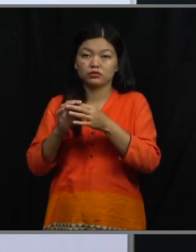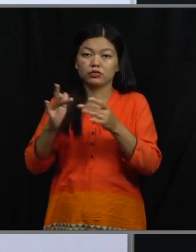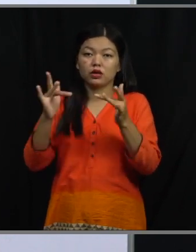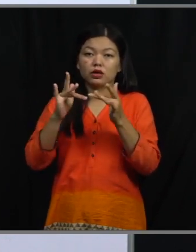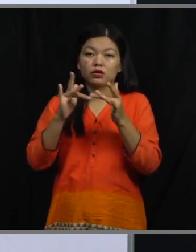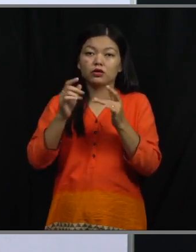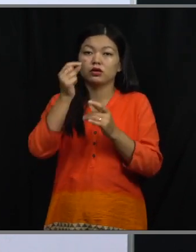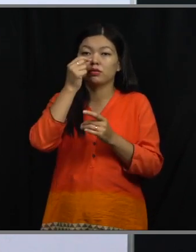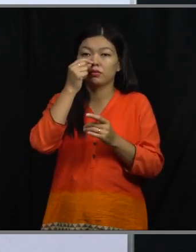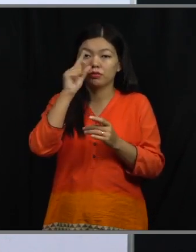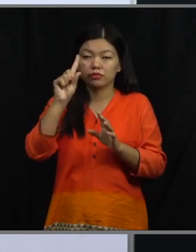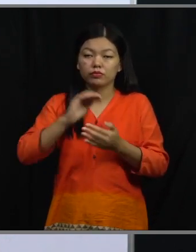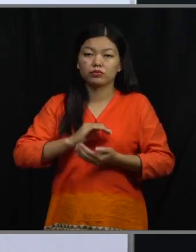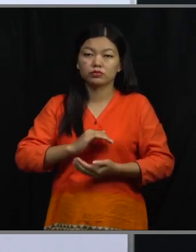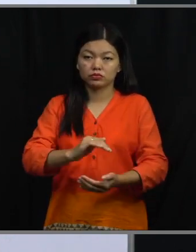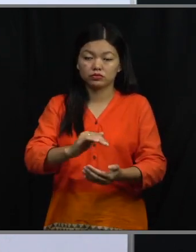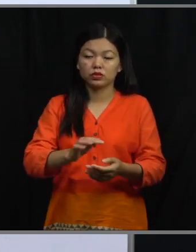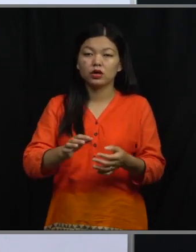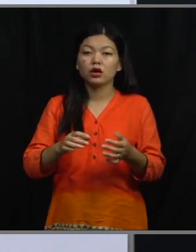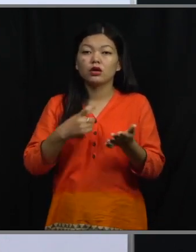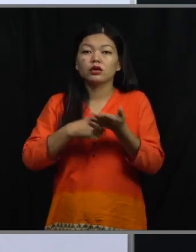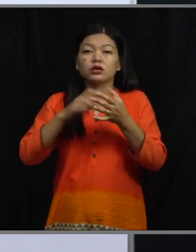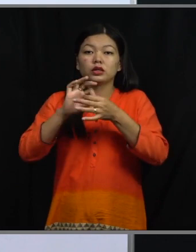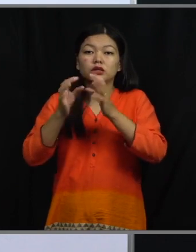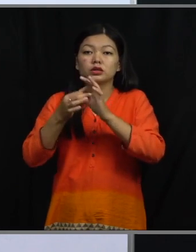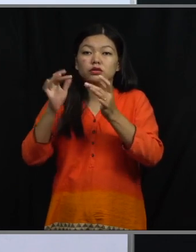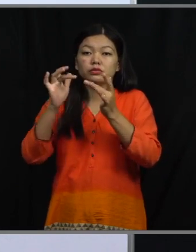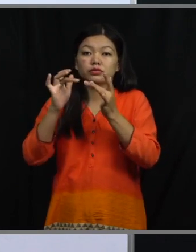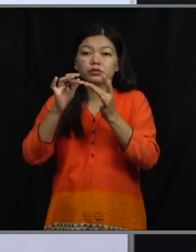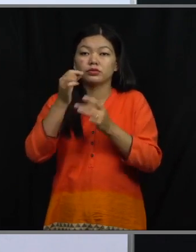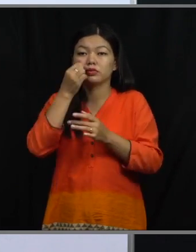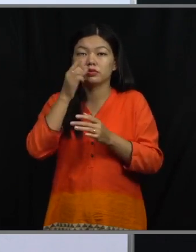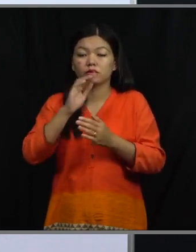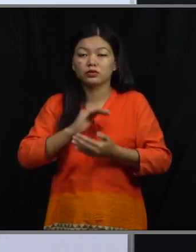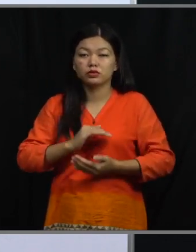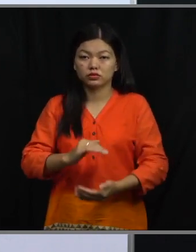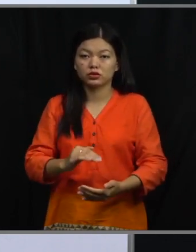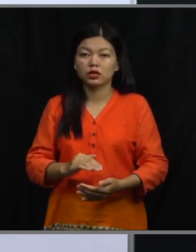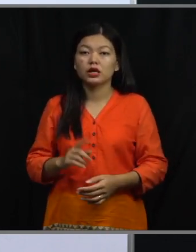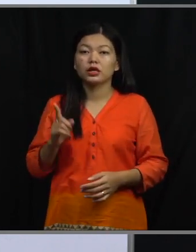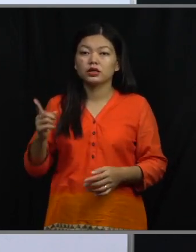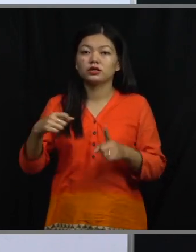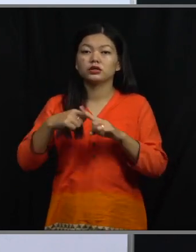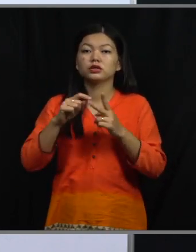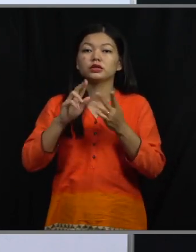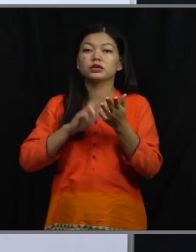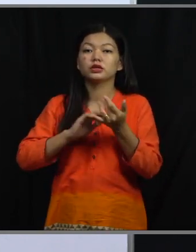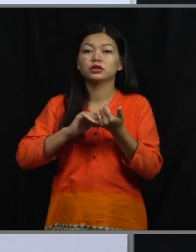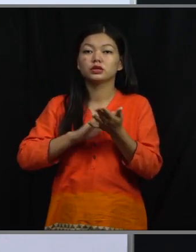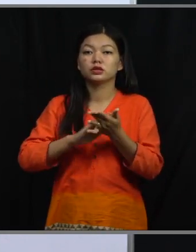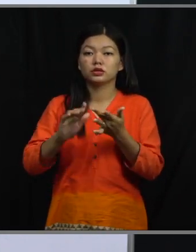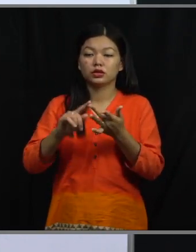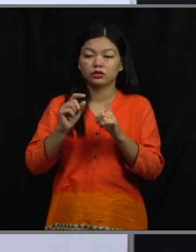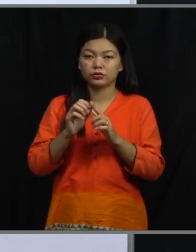I'm talking about here, relationship through blood. So that is what it means by kinship. I repeat again, kinship is